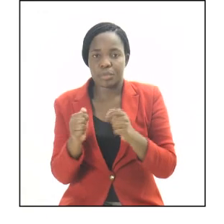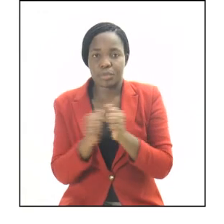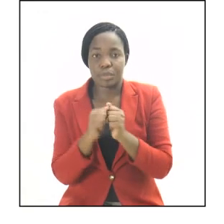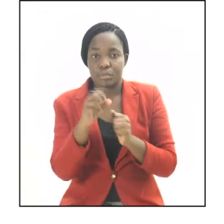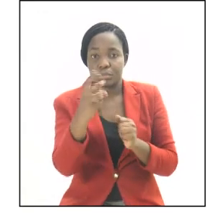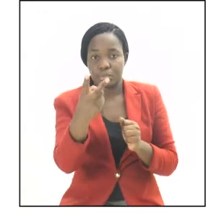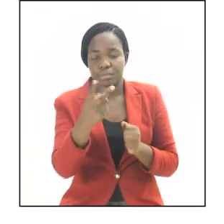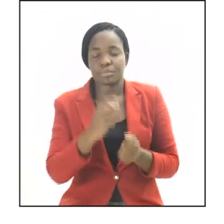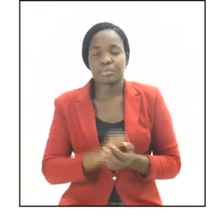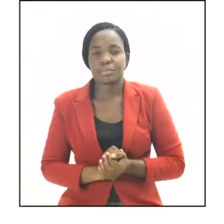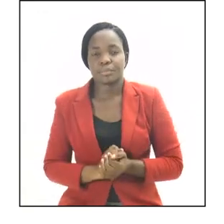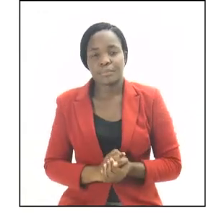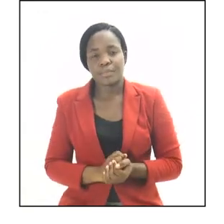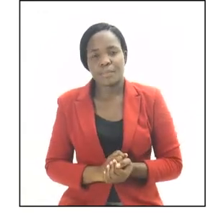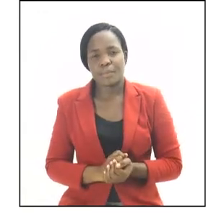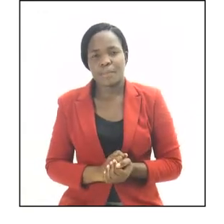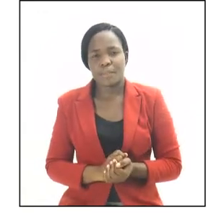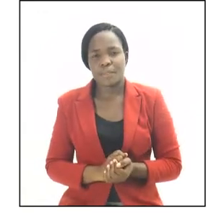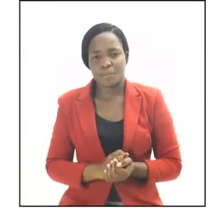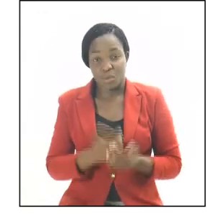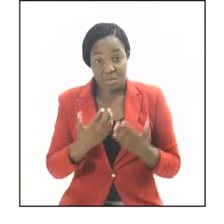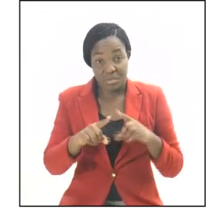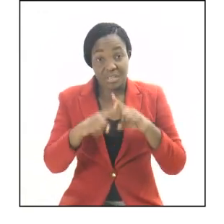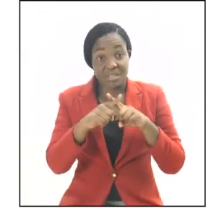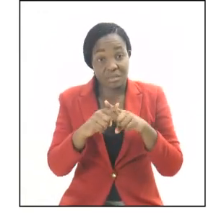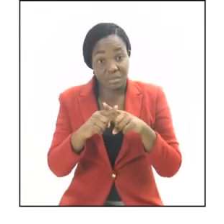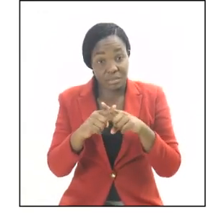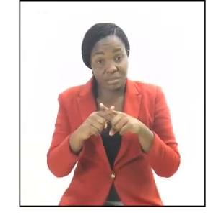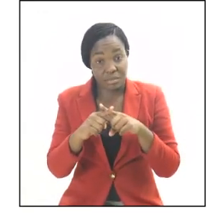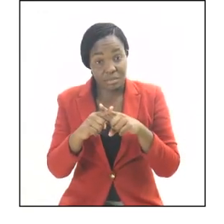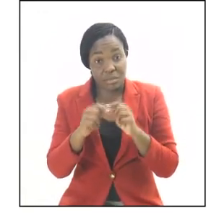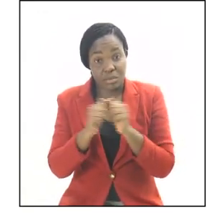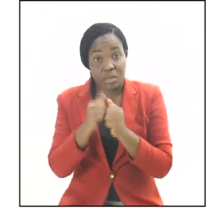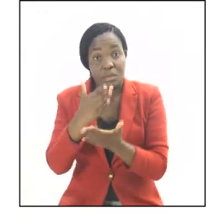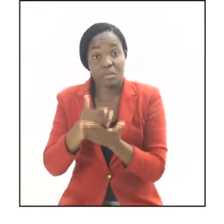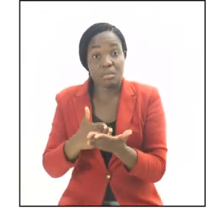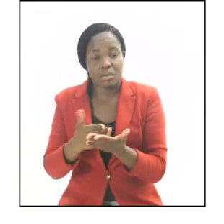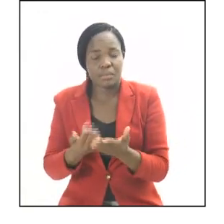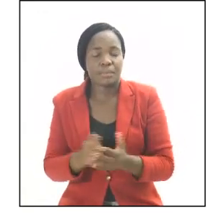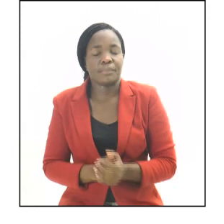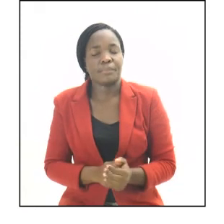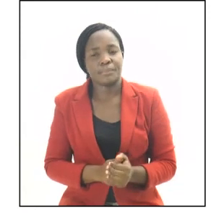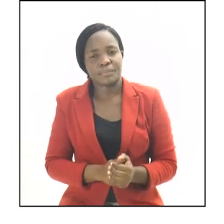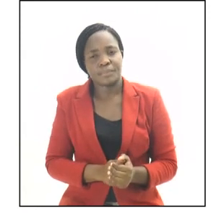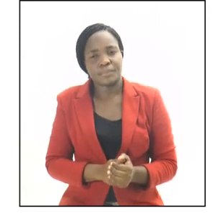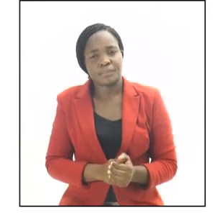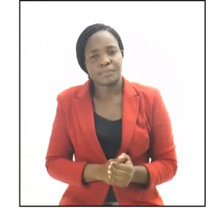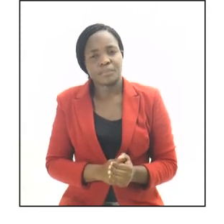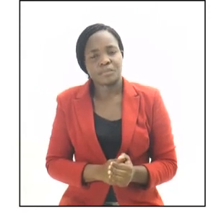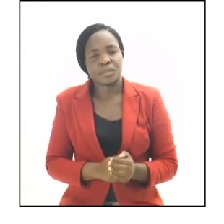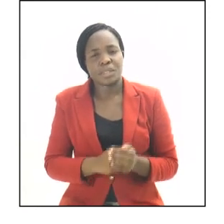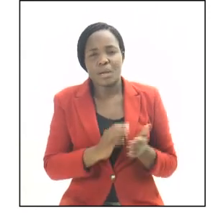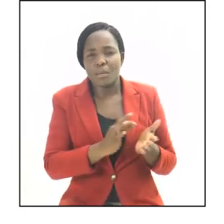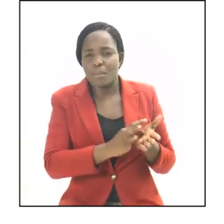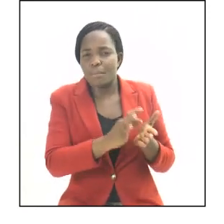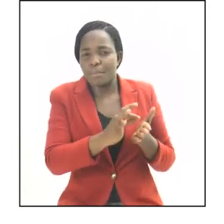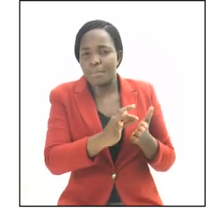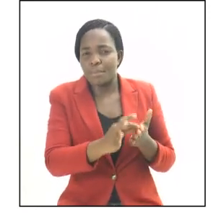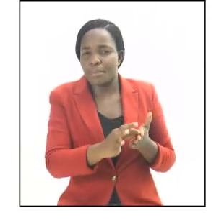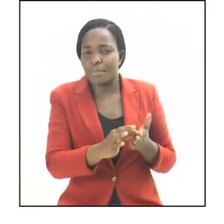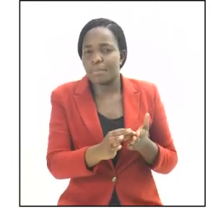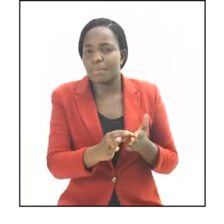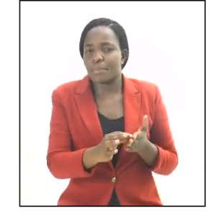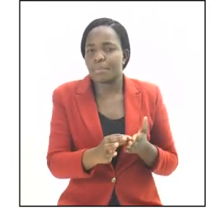2, or multiply by half. So the formula will then